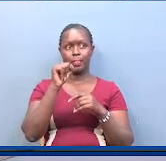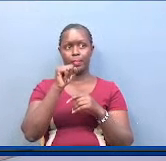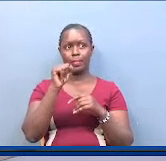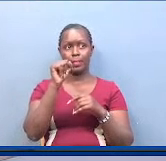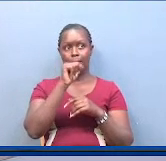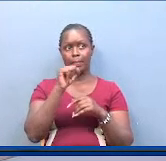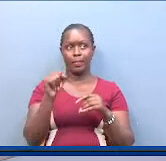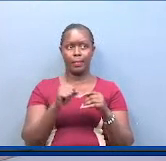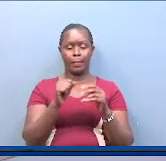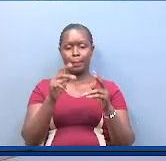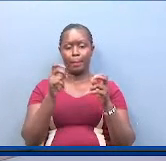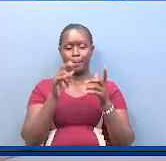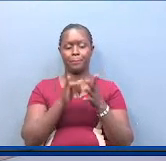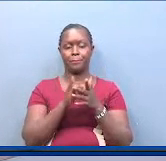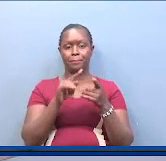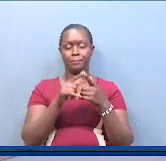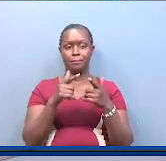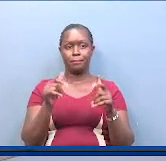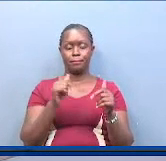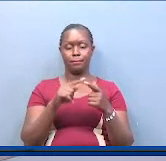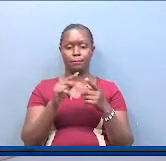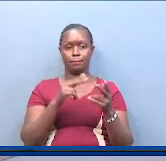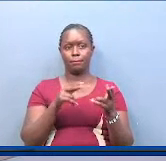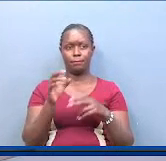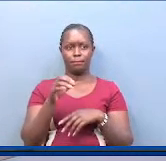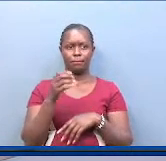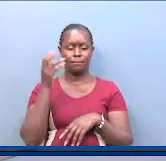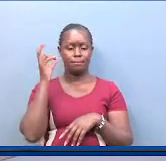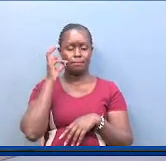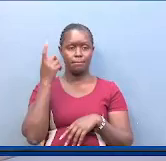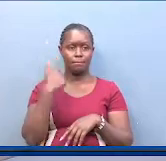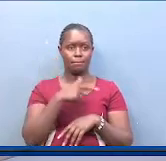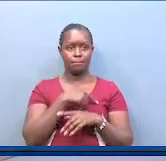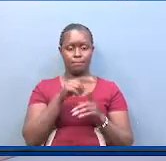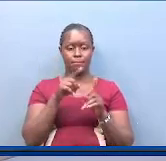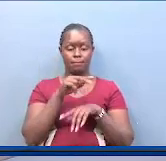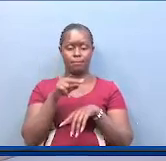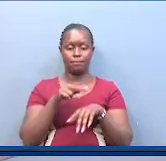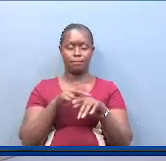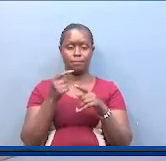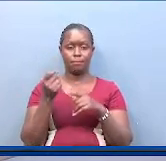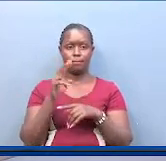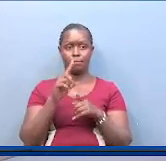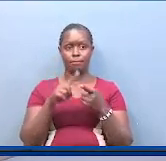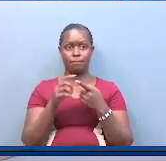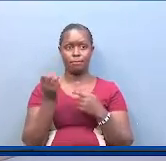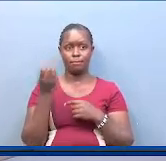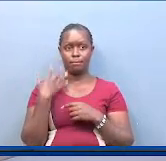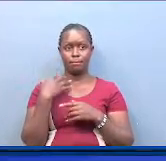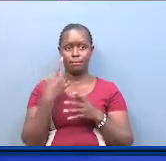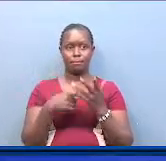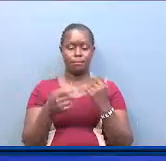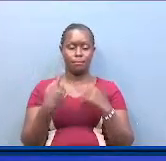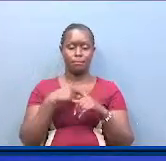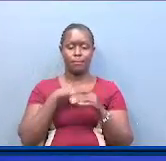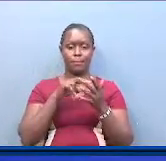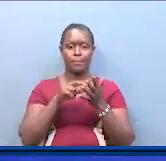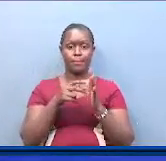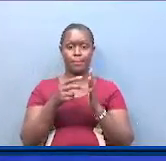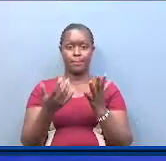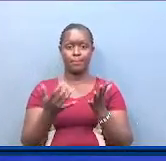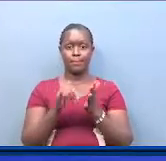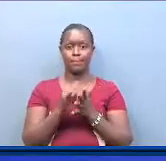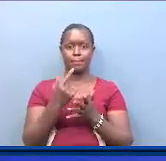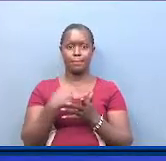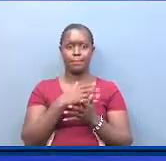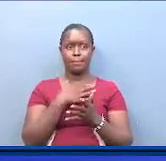speak in a language that the common Mwananchi is listening to us on national TV to understand, you know, what we mean is that we